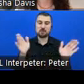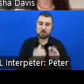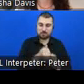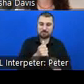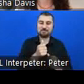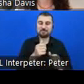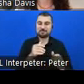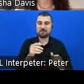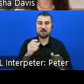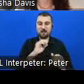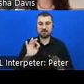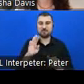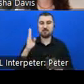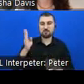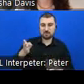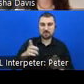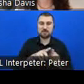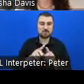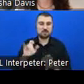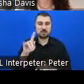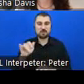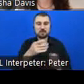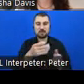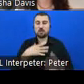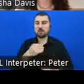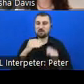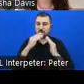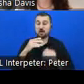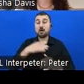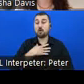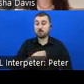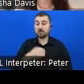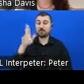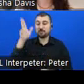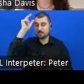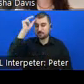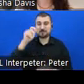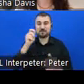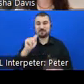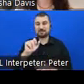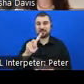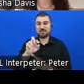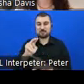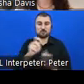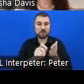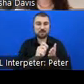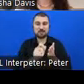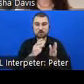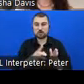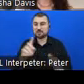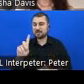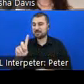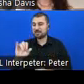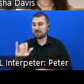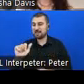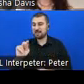off-Broadway. Literary buffs should brunch at the White Horse Tavern, which was a haunt for writers such as Dylan Thomas. And if